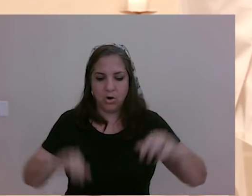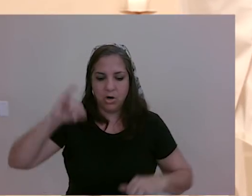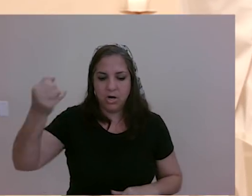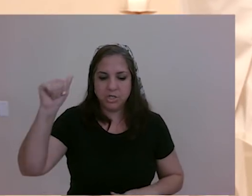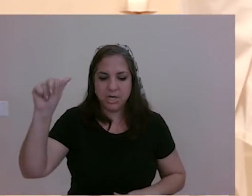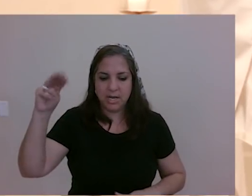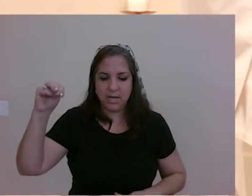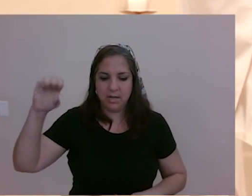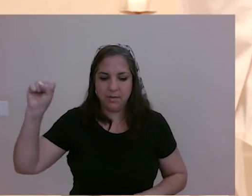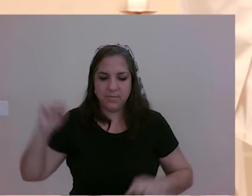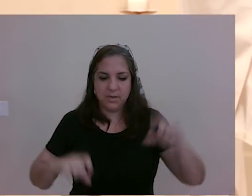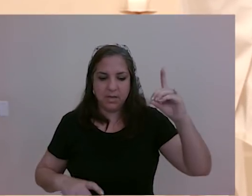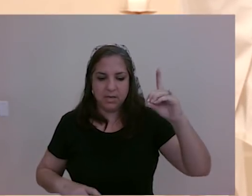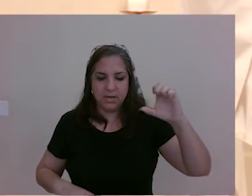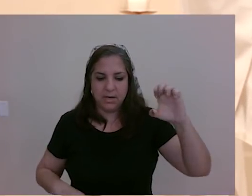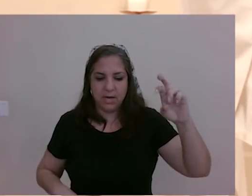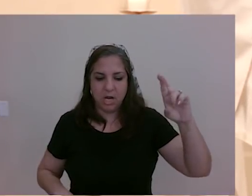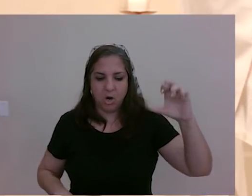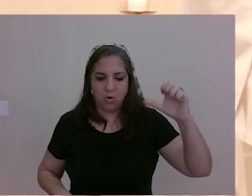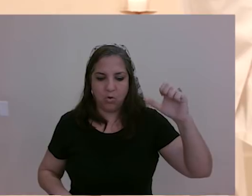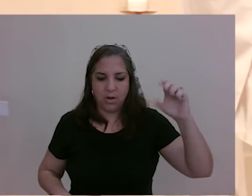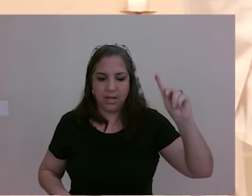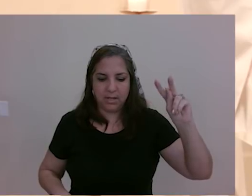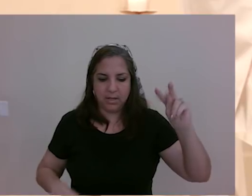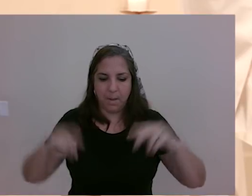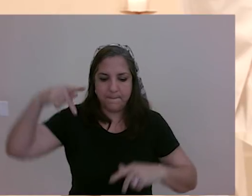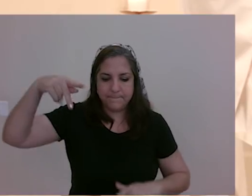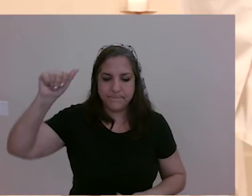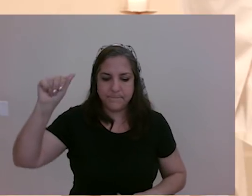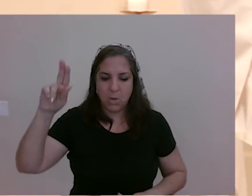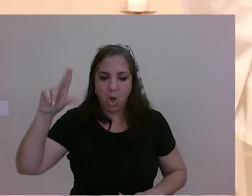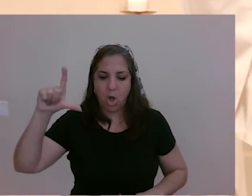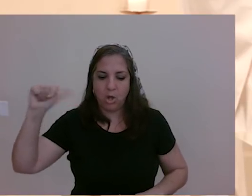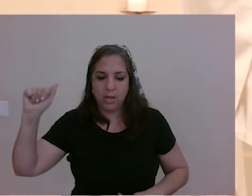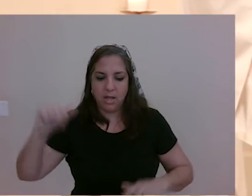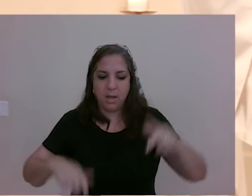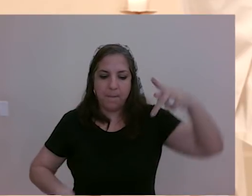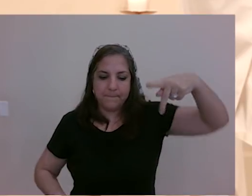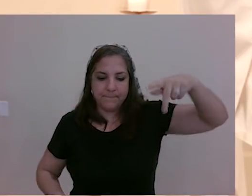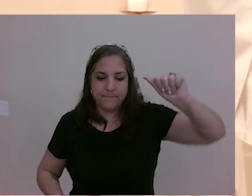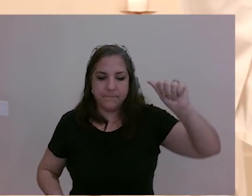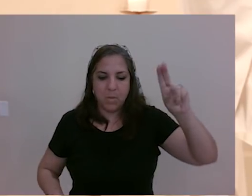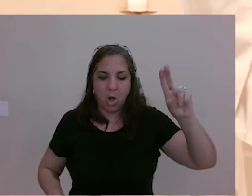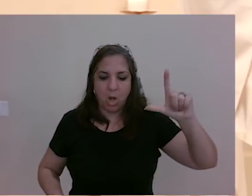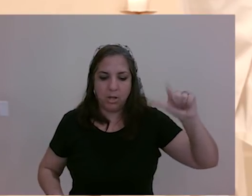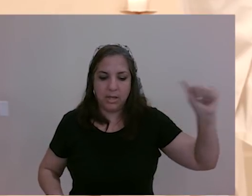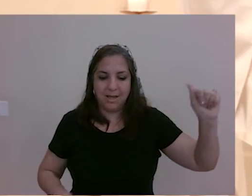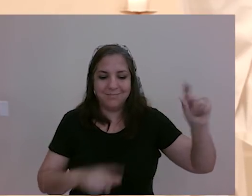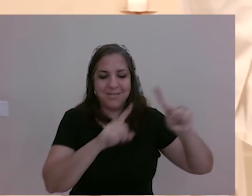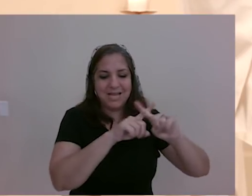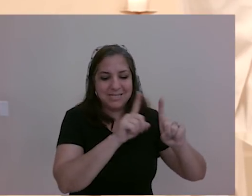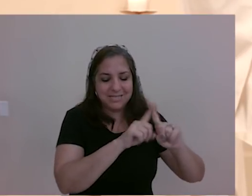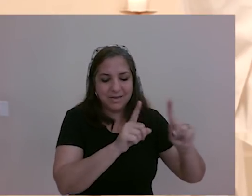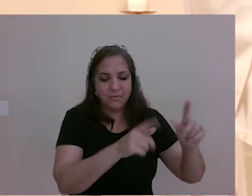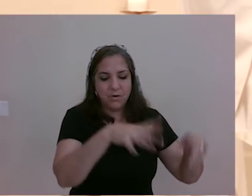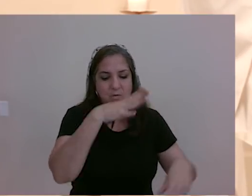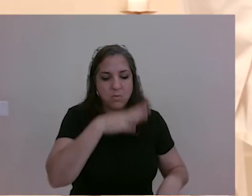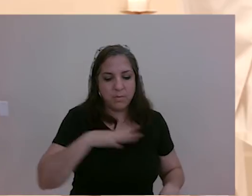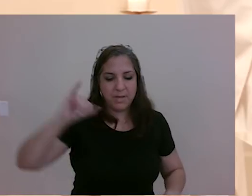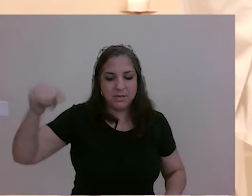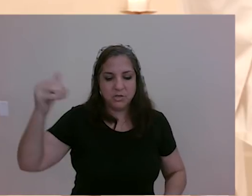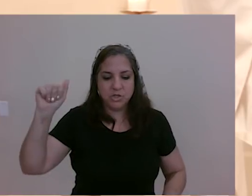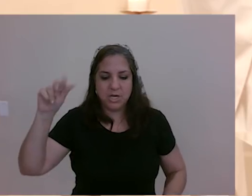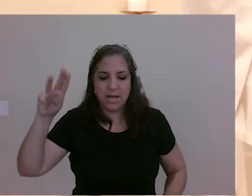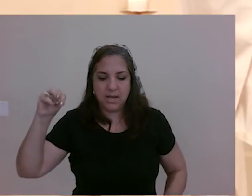Jean Irvin, Paula Robert Digner, James Murta, Margaret